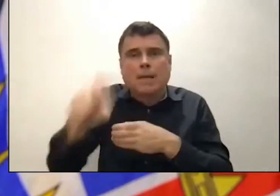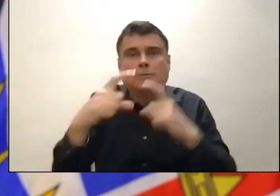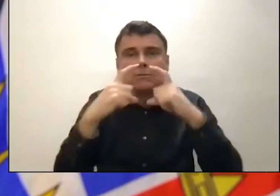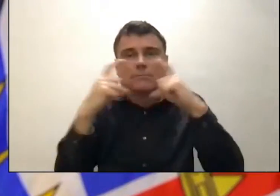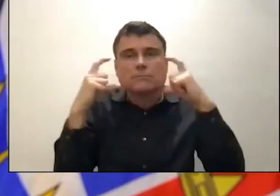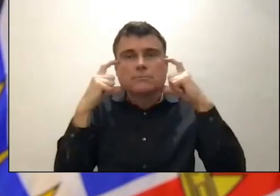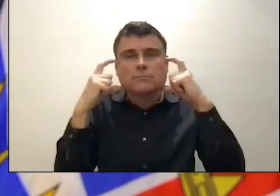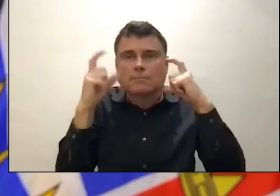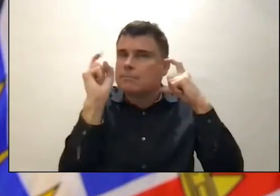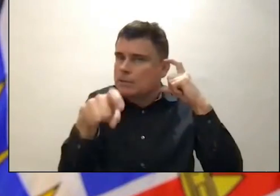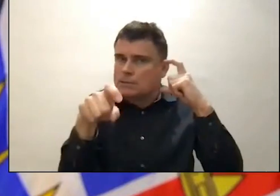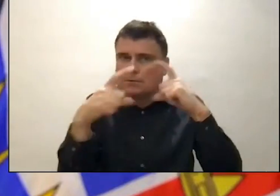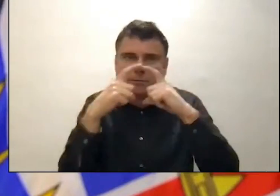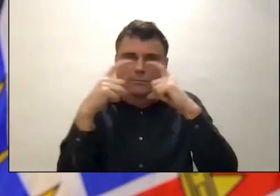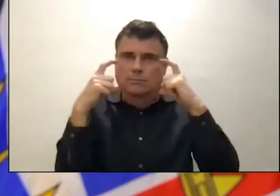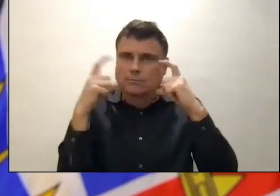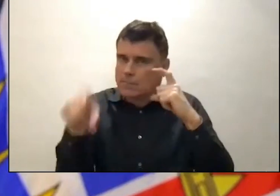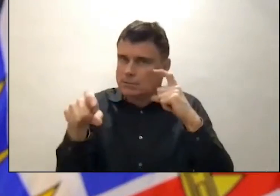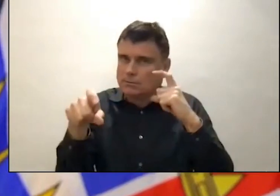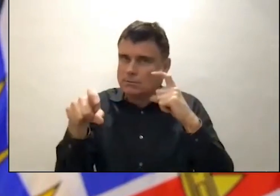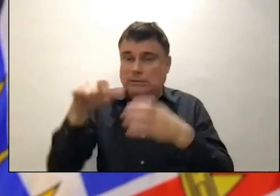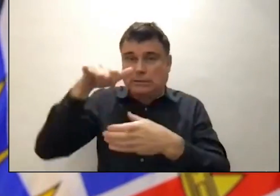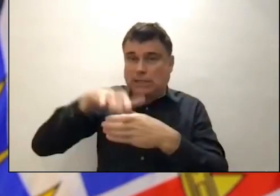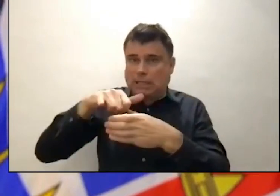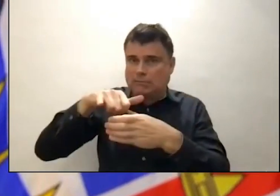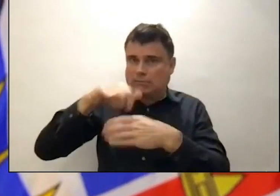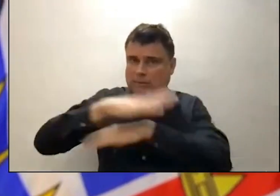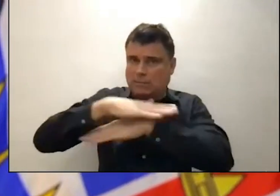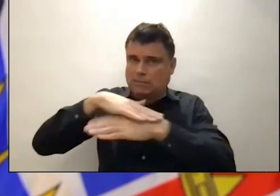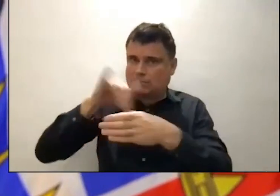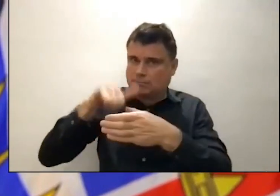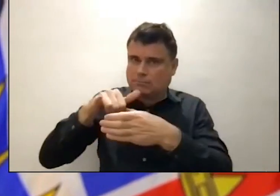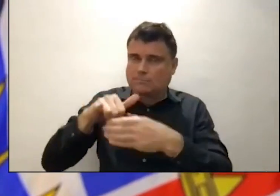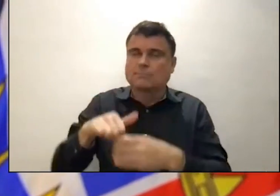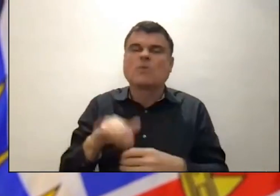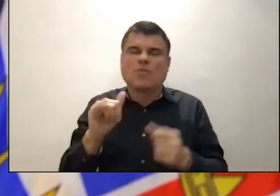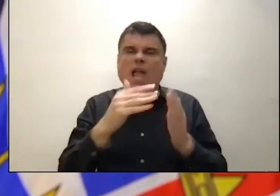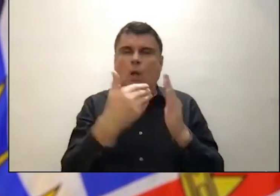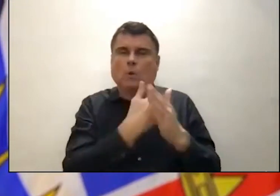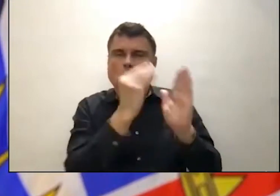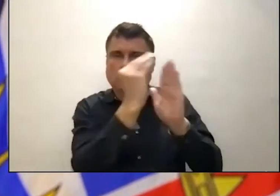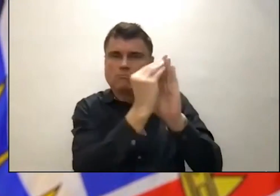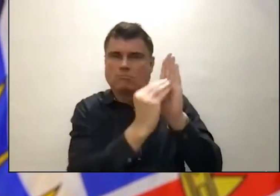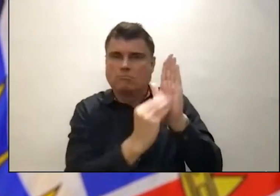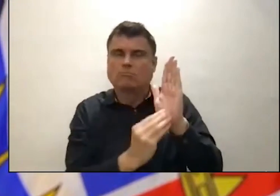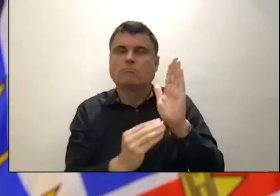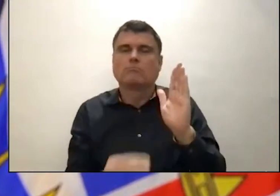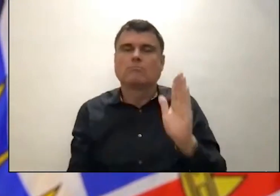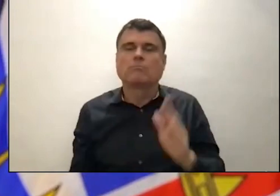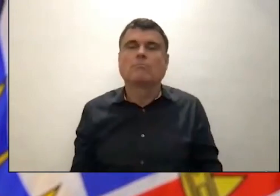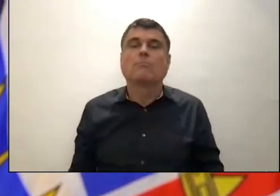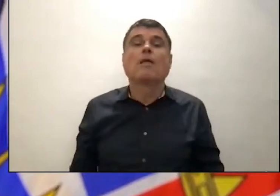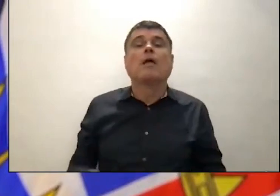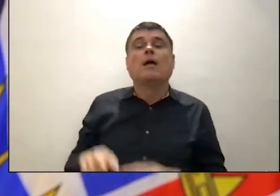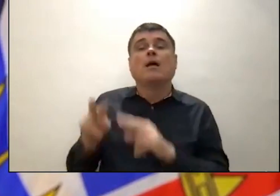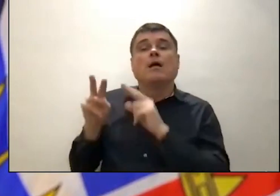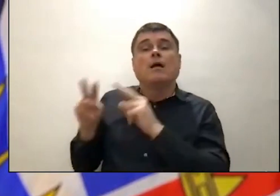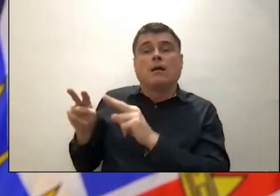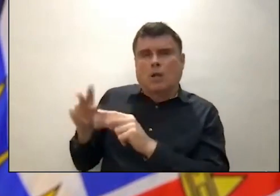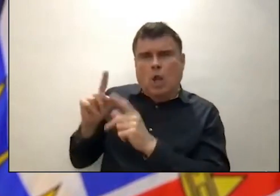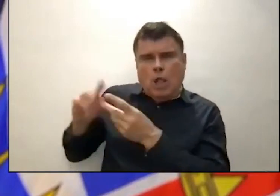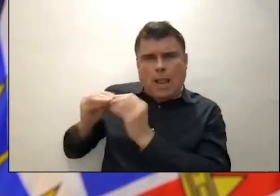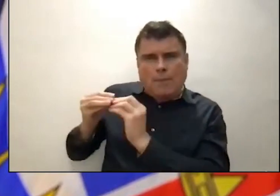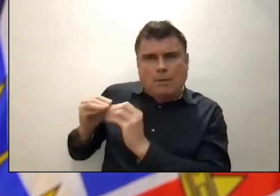few waves of this virus, of this pandemic, where you go with your group of people to the restaurant,